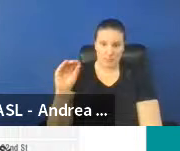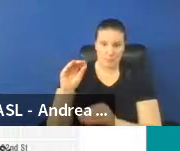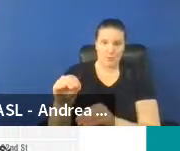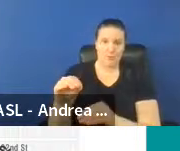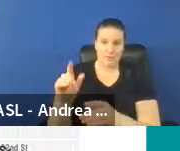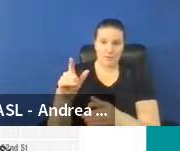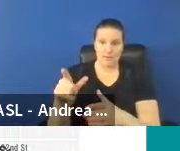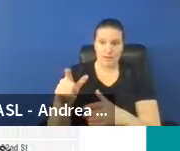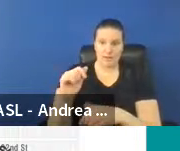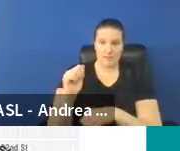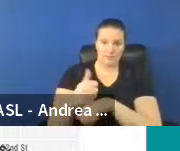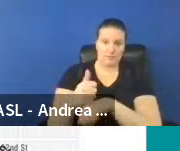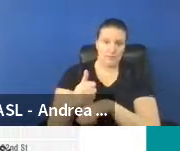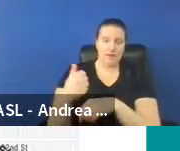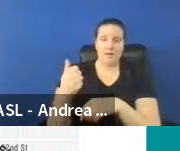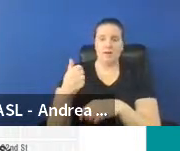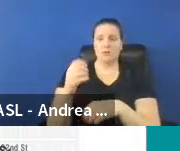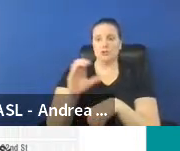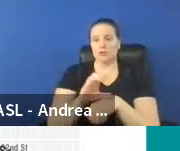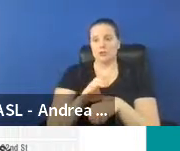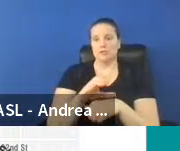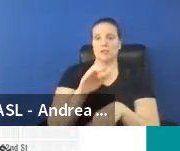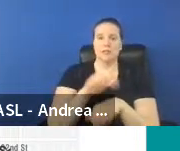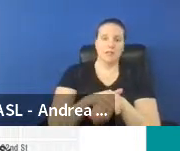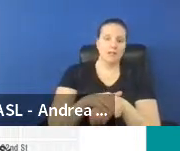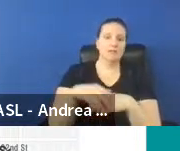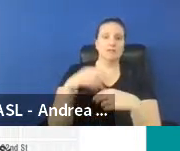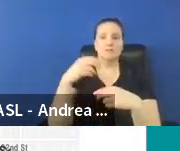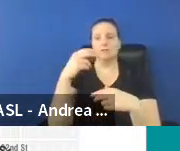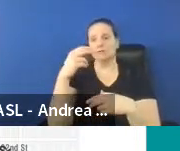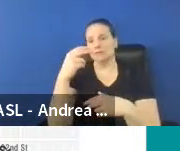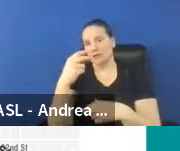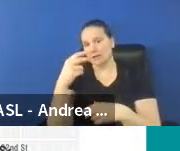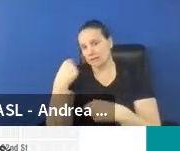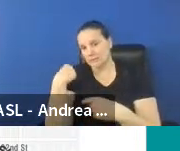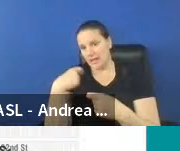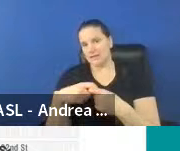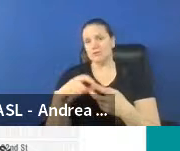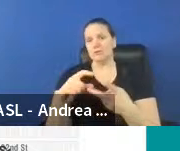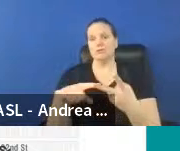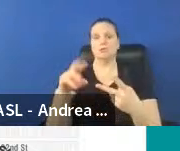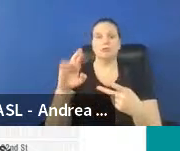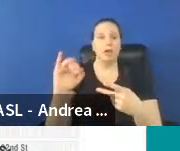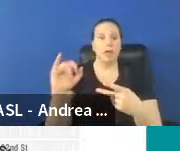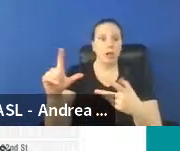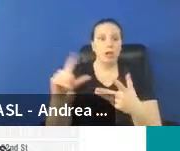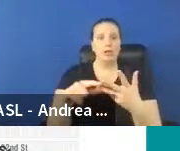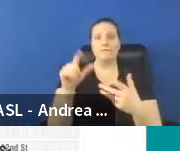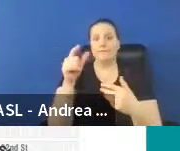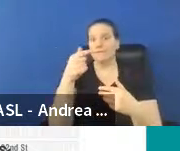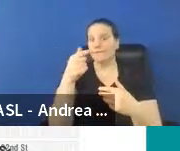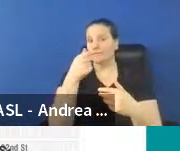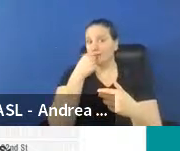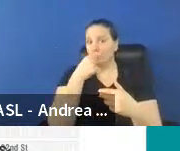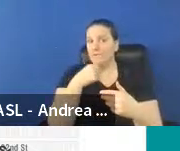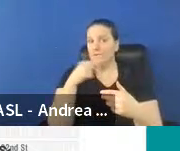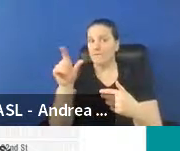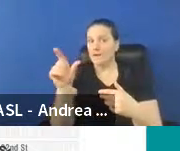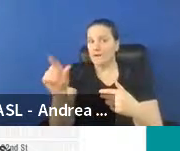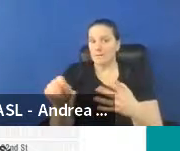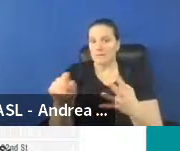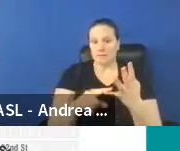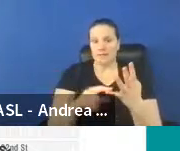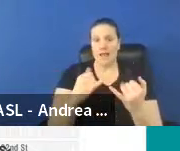Mass in English, Spanish, Haitian Creole, and Vietnamese. Now, if you go back to that same Columbia